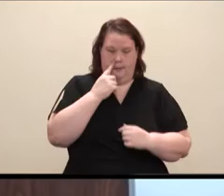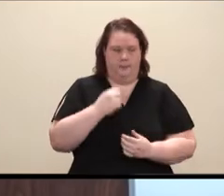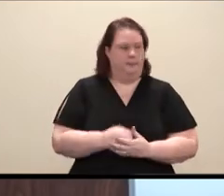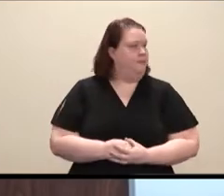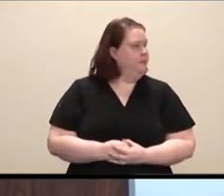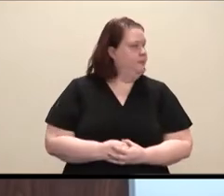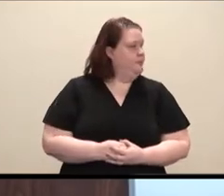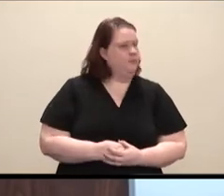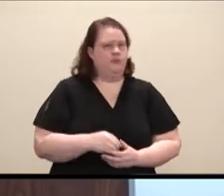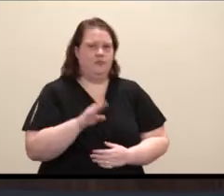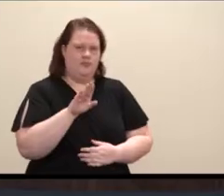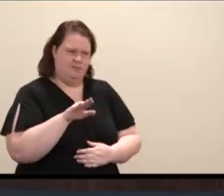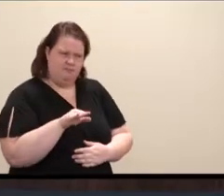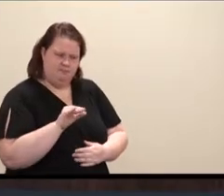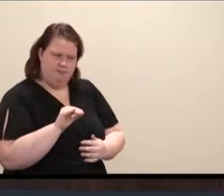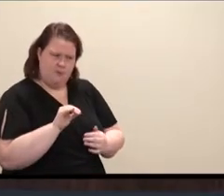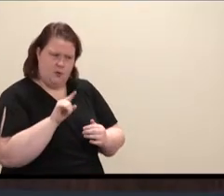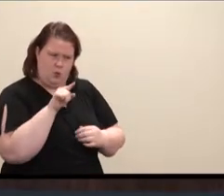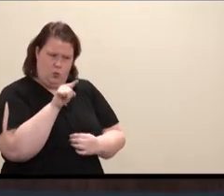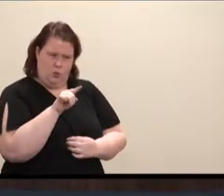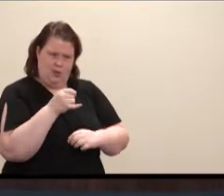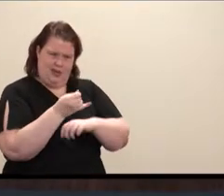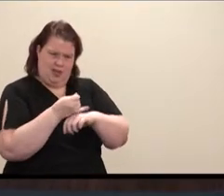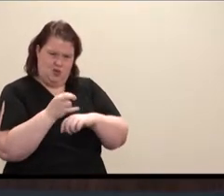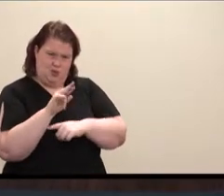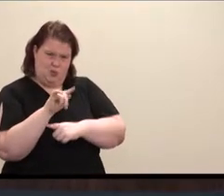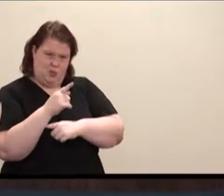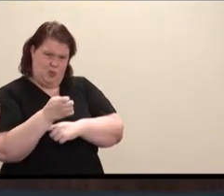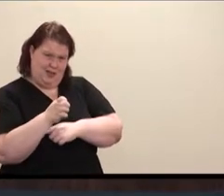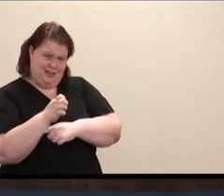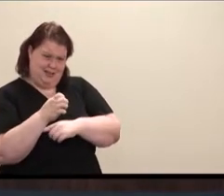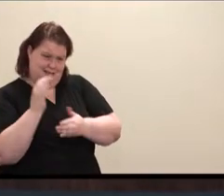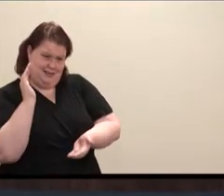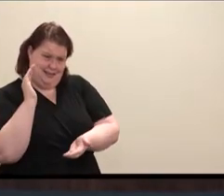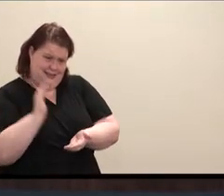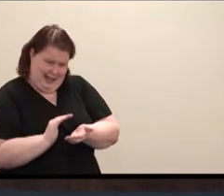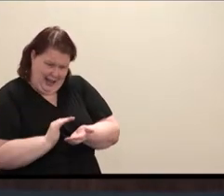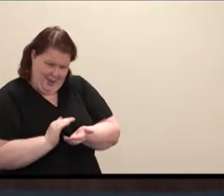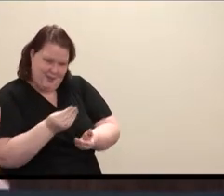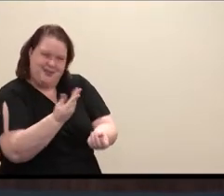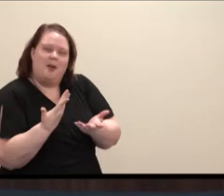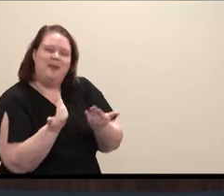Tell us again how you're planning to hold interest rates down.